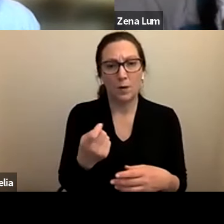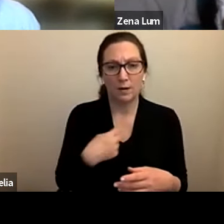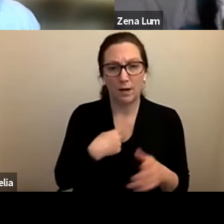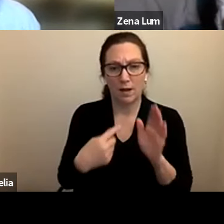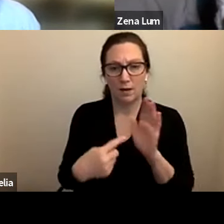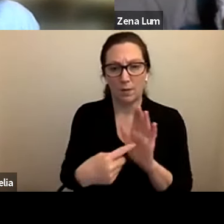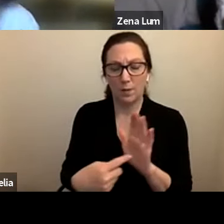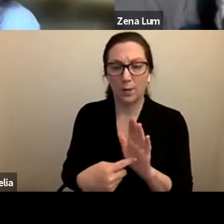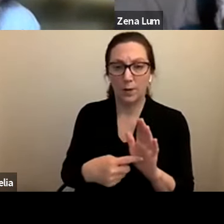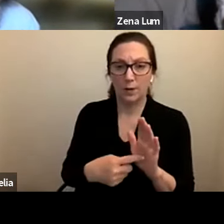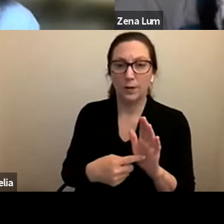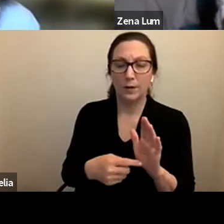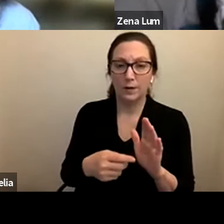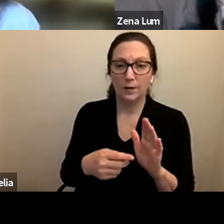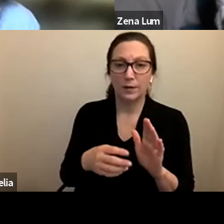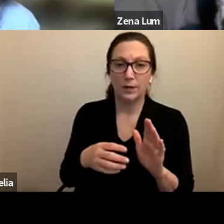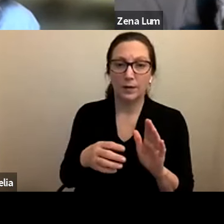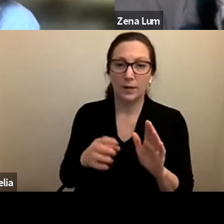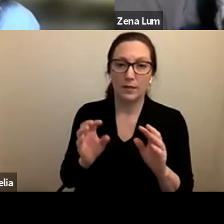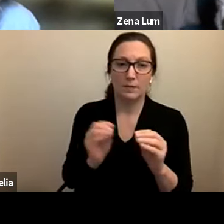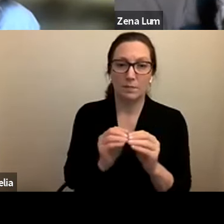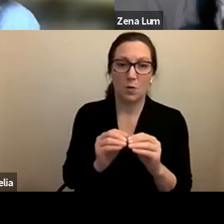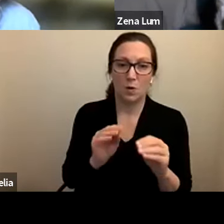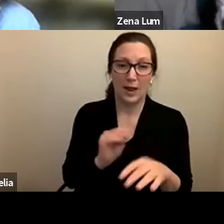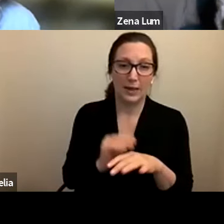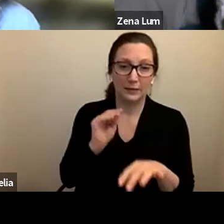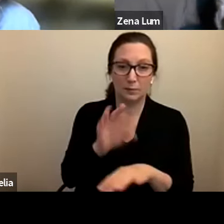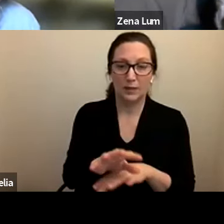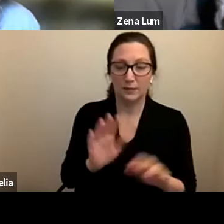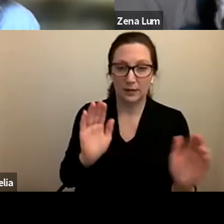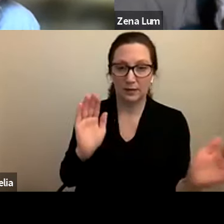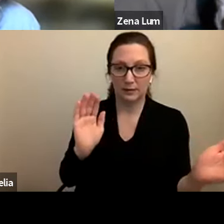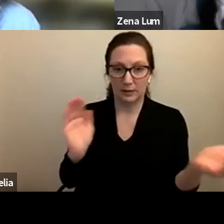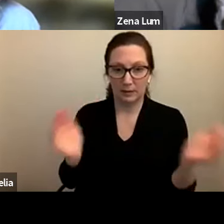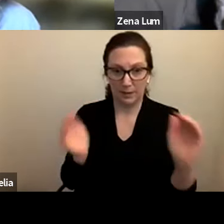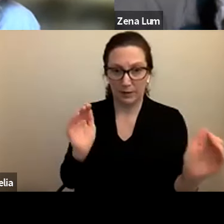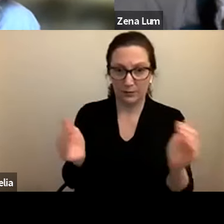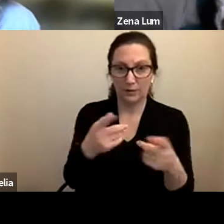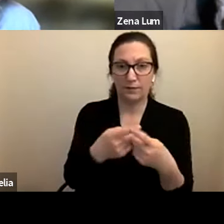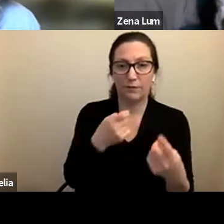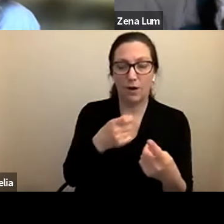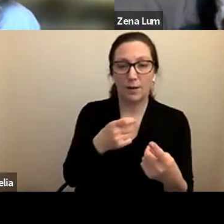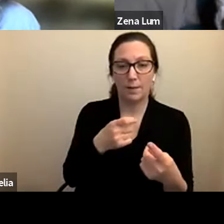comparison, the more explicit comparison to the final simulations from the working group,